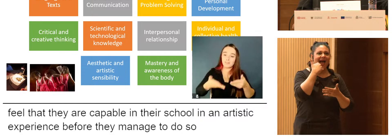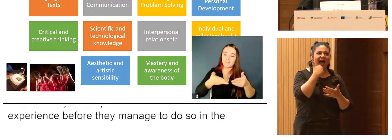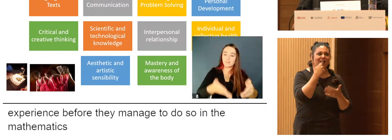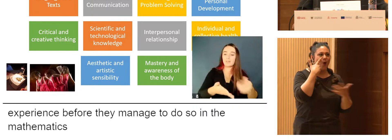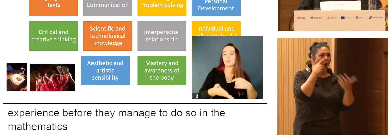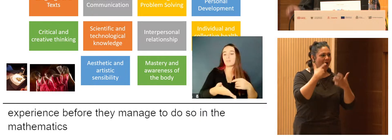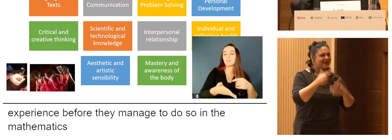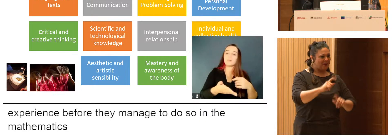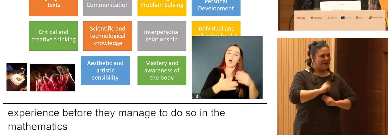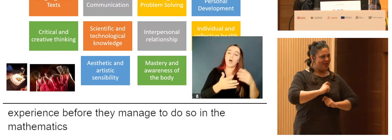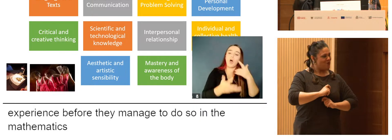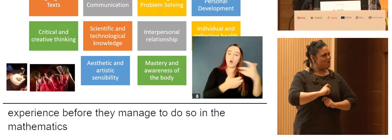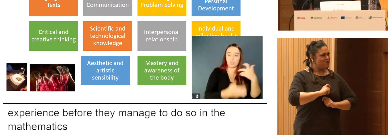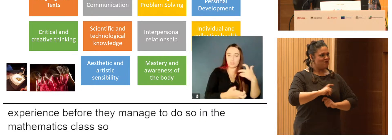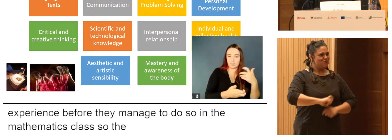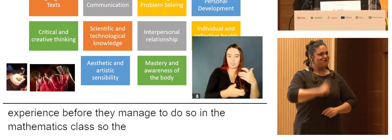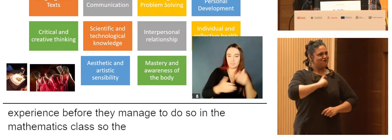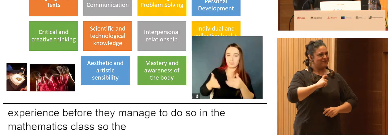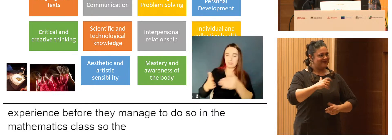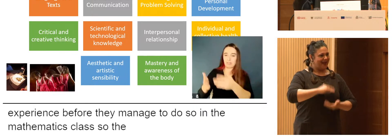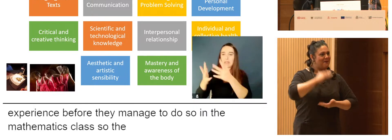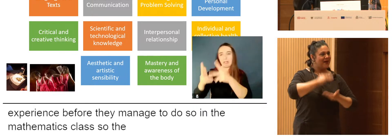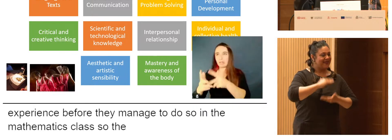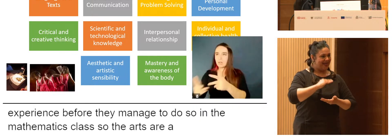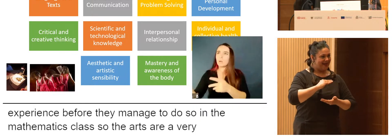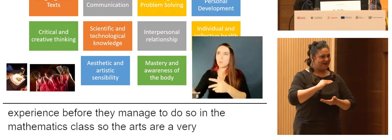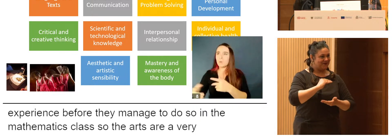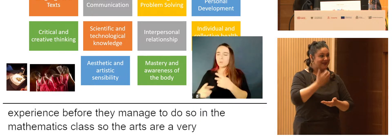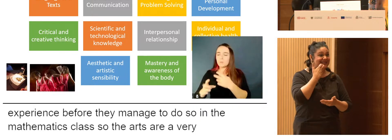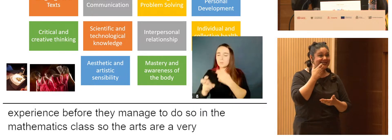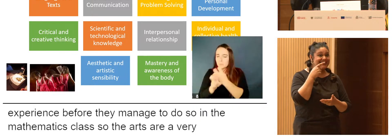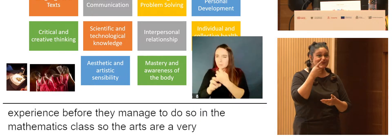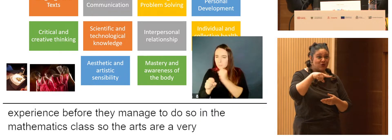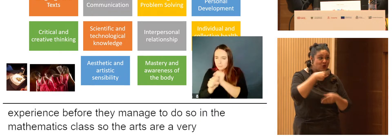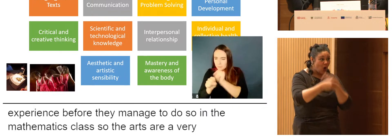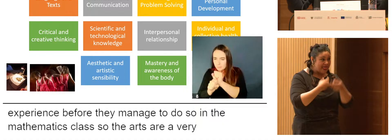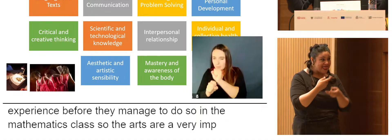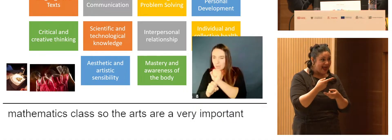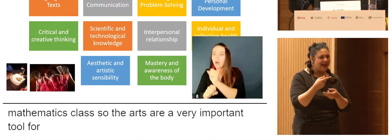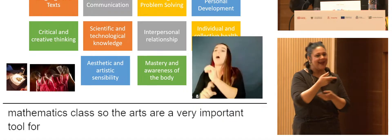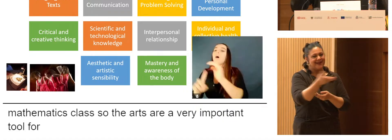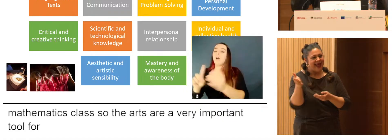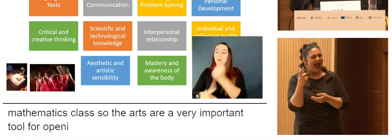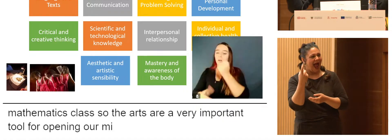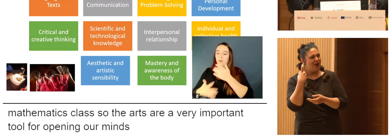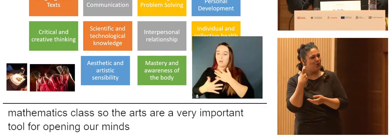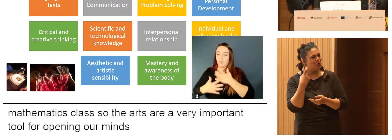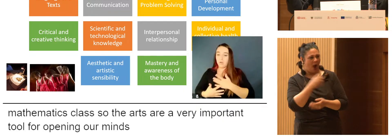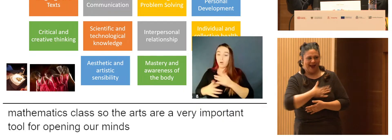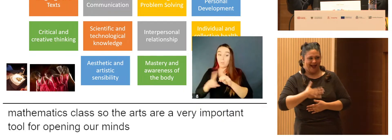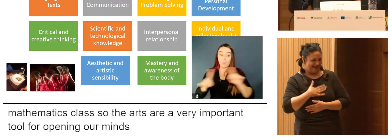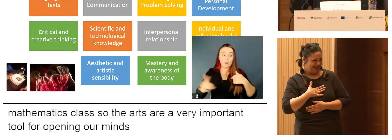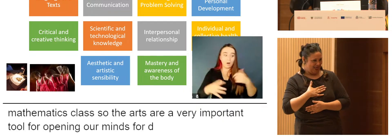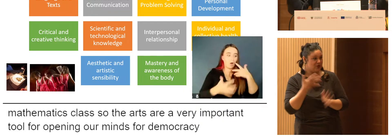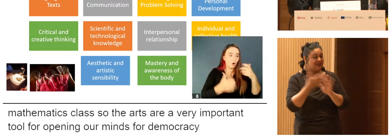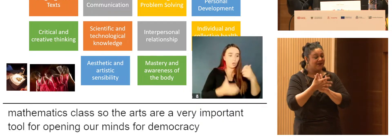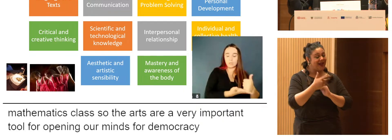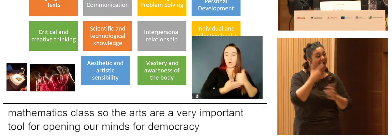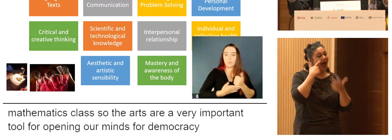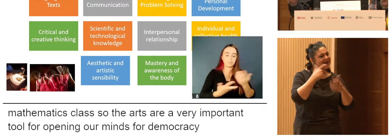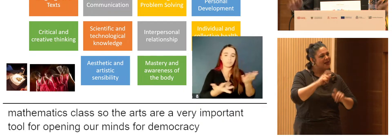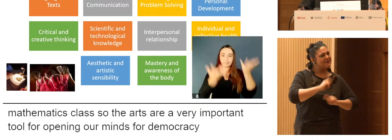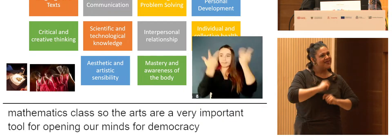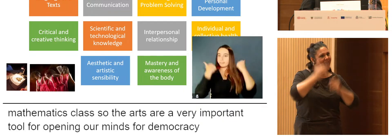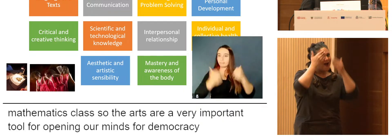class. So the arts are a very important tool for opening our minds, for democracy, but also